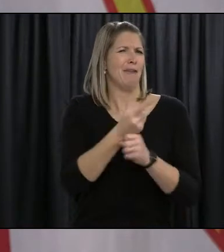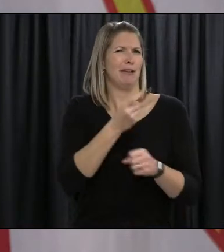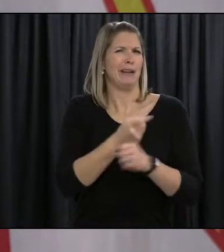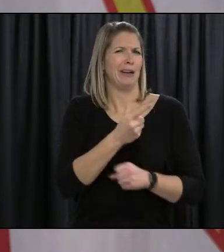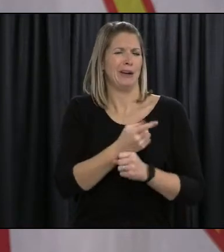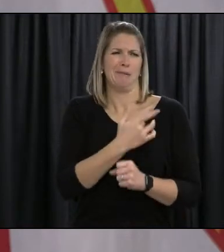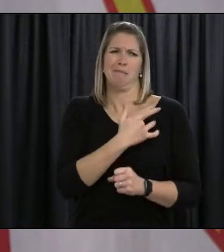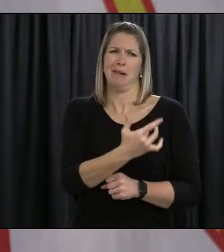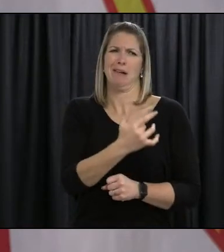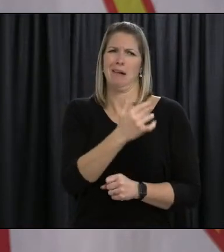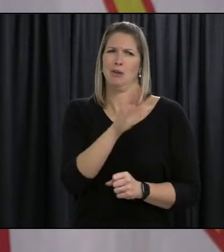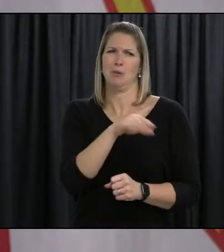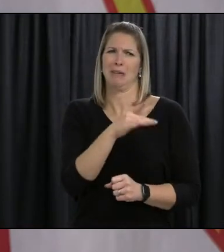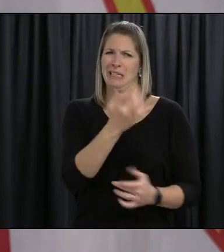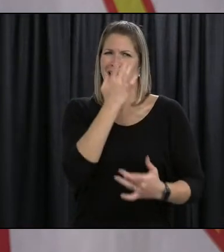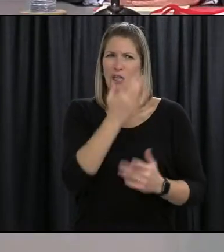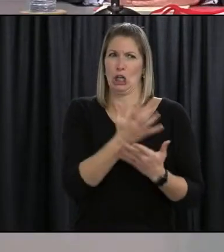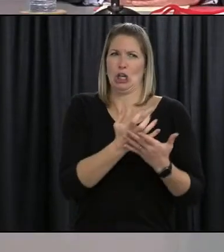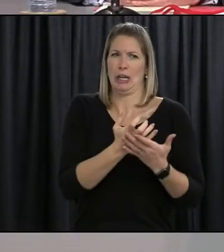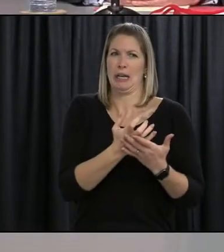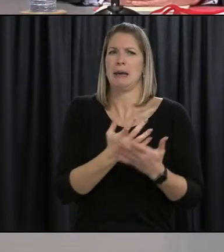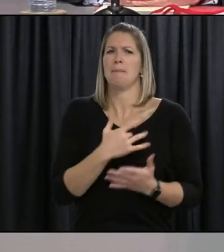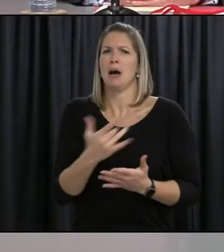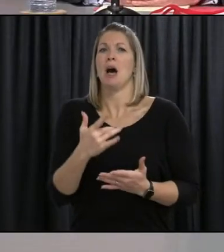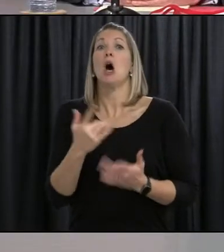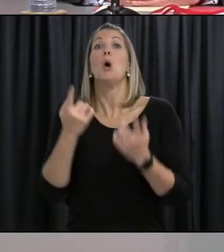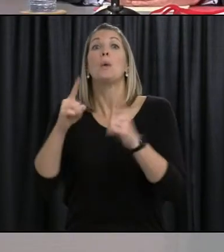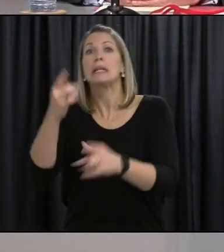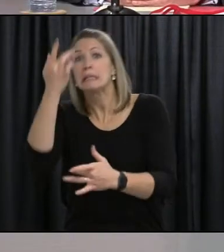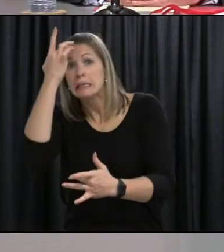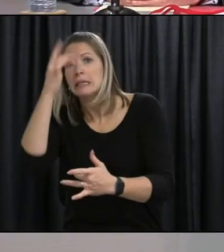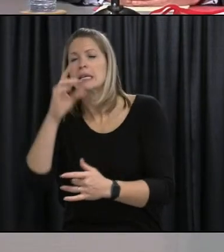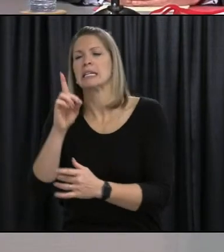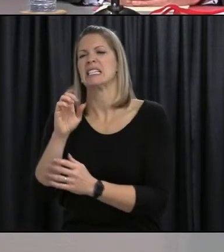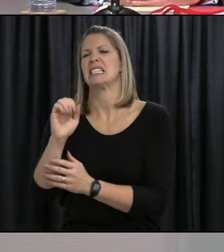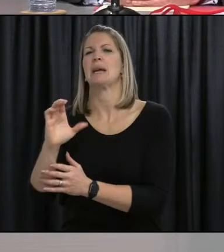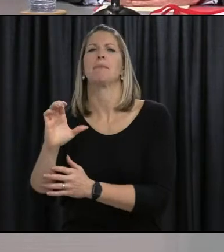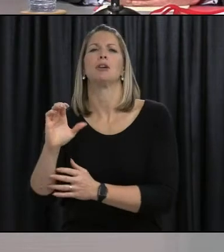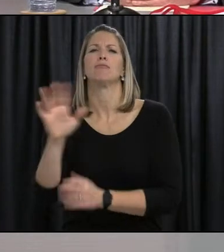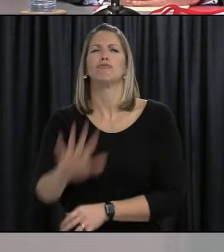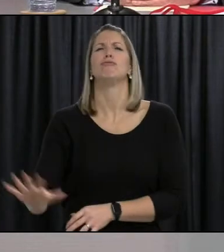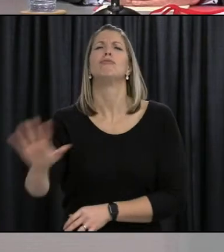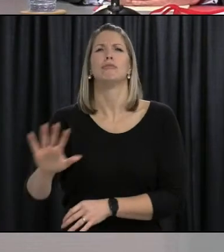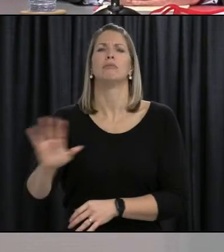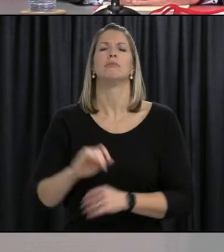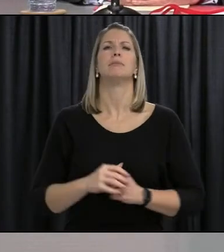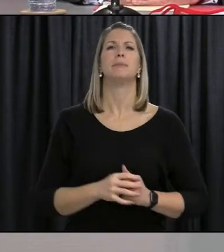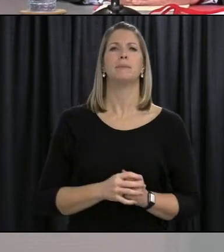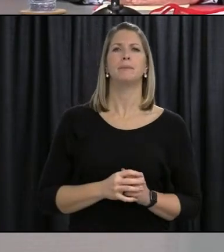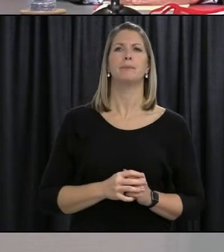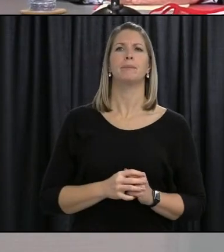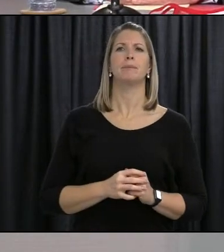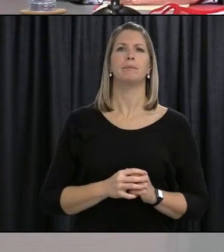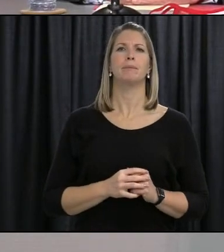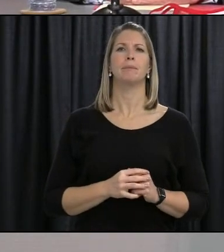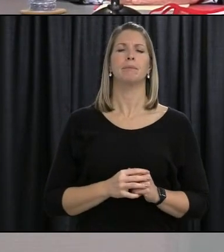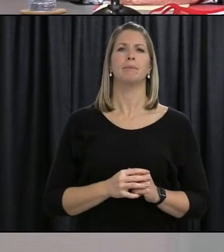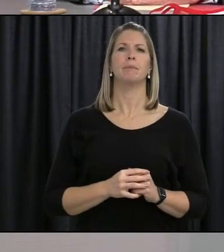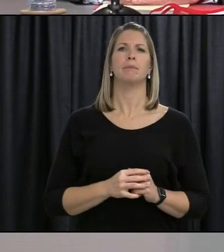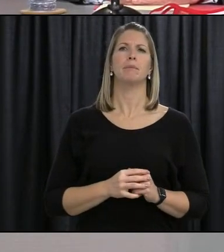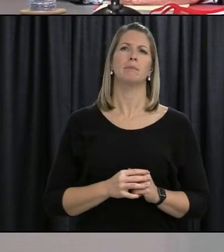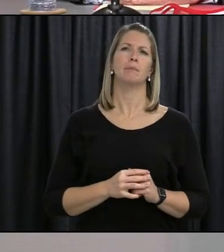December. No, for sure. And I'm wondering, with your meetings with the other CMOs for the